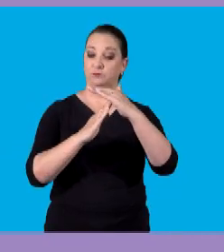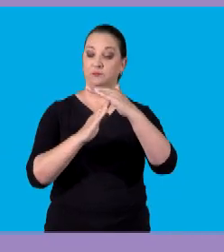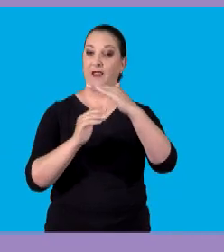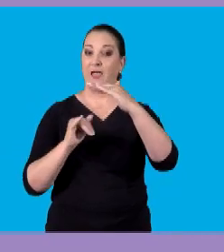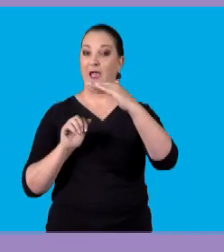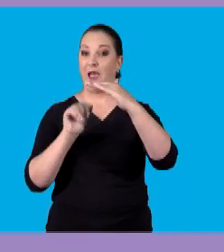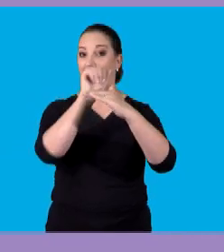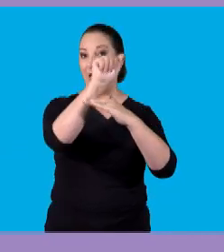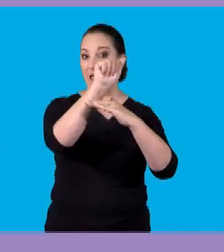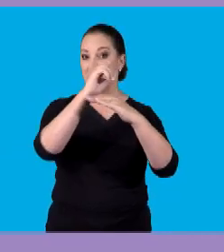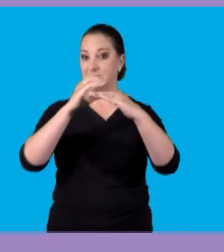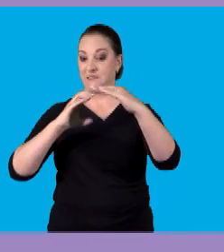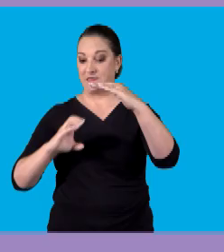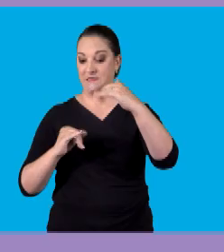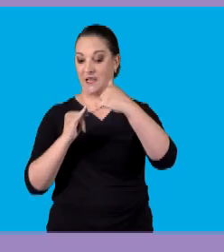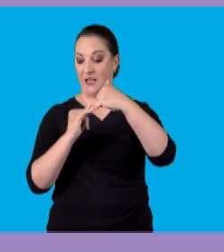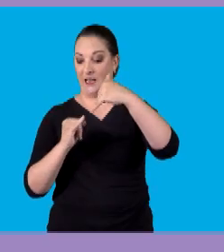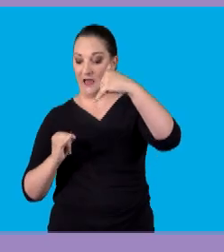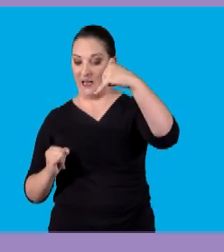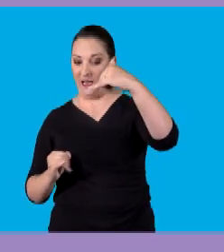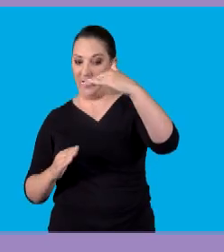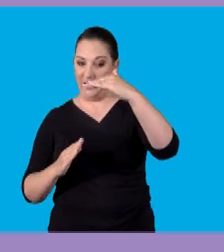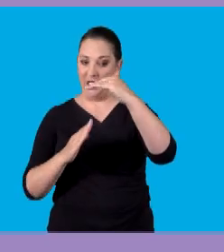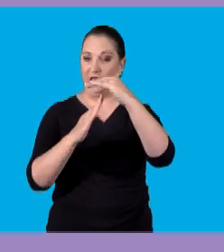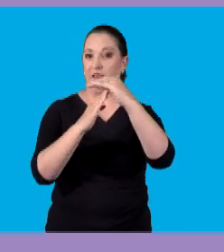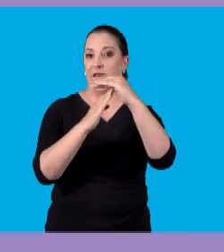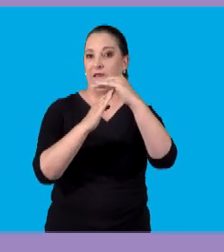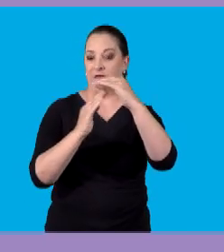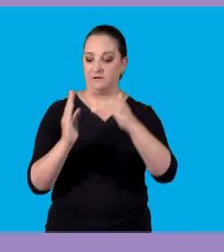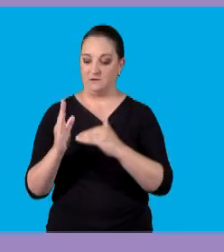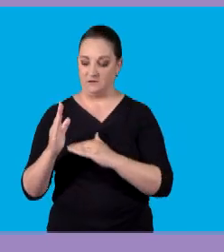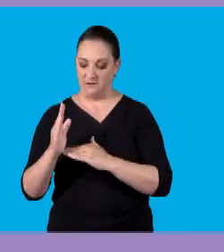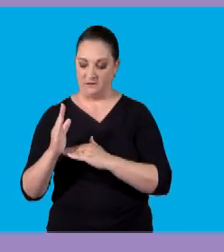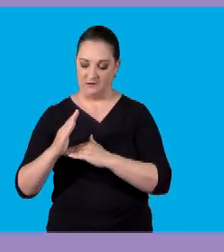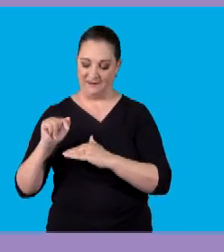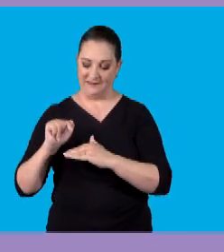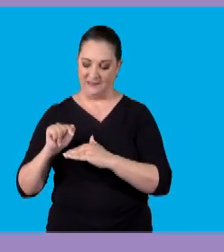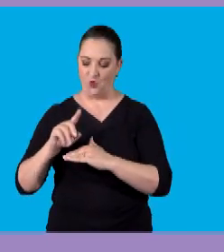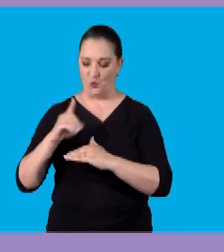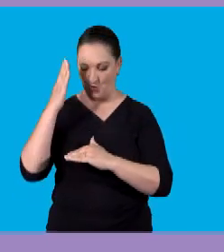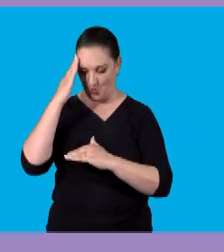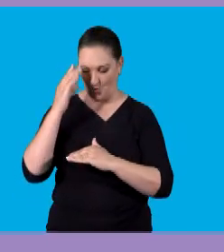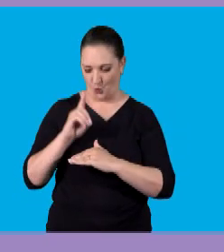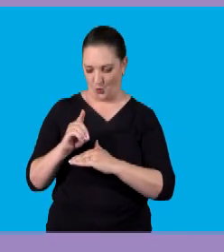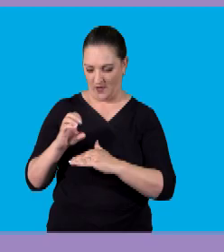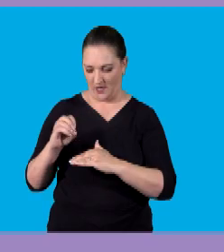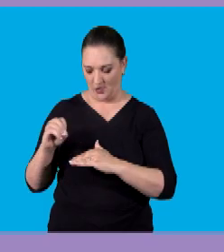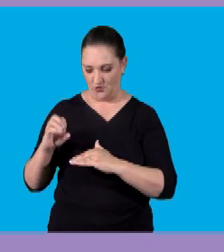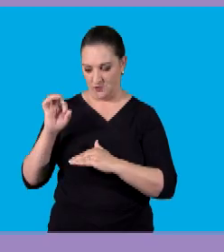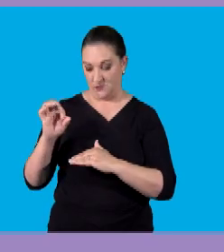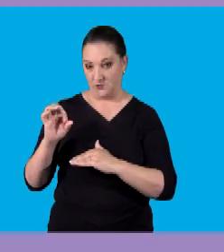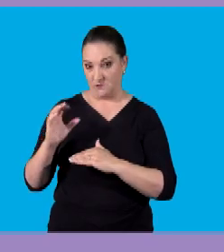Now, we were given angle C as 100 degrees. But what do we know